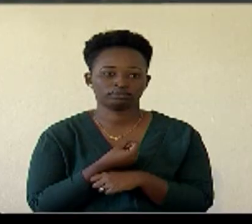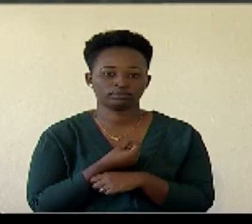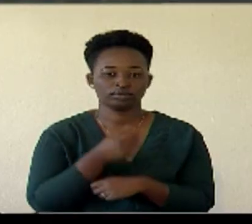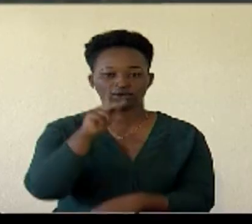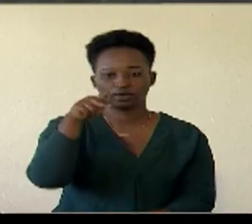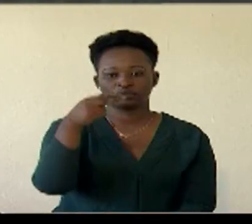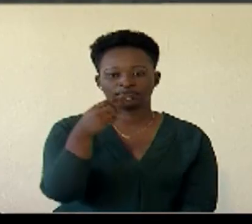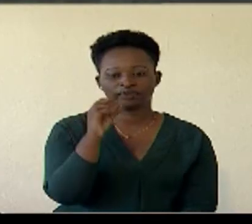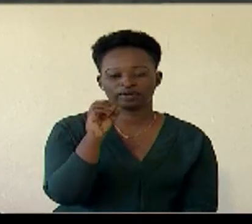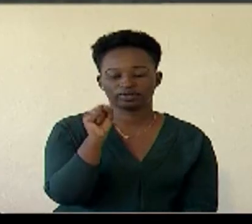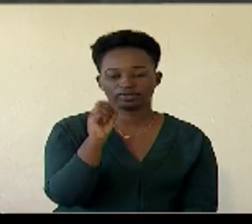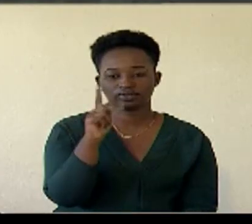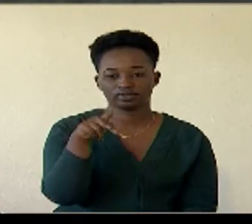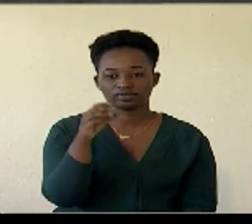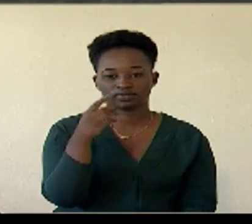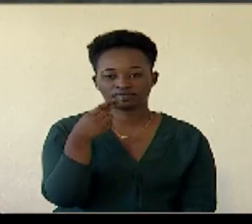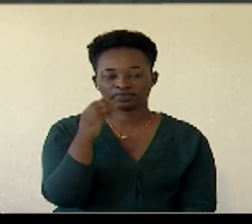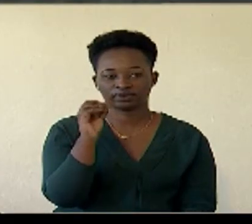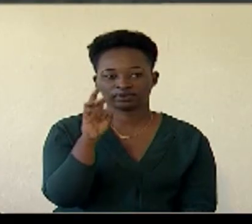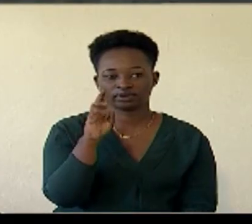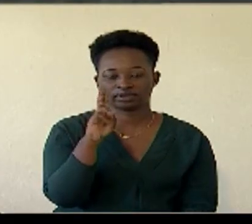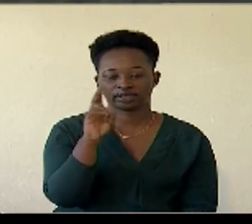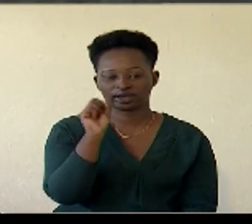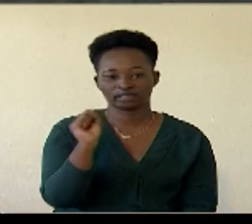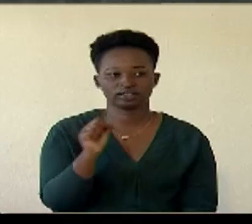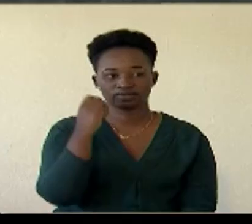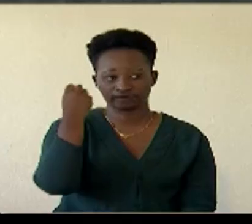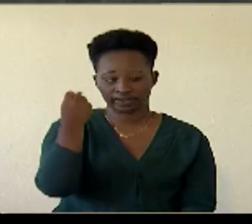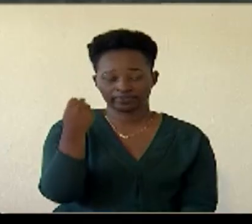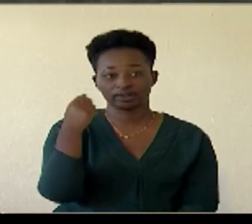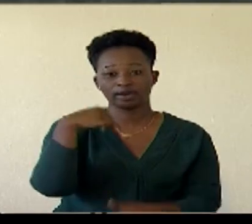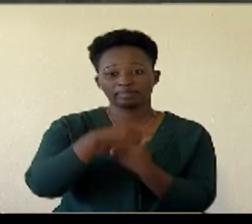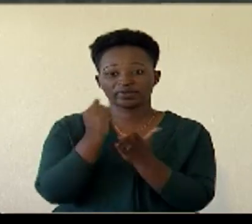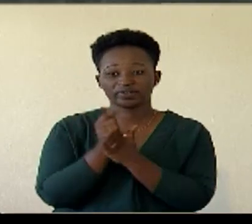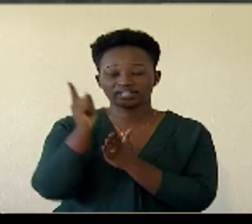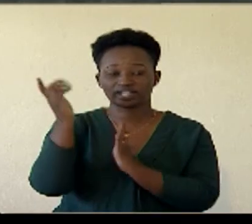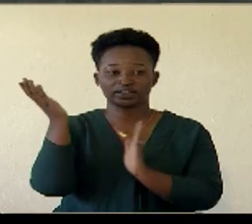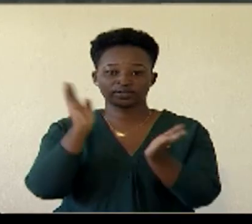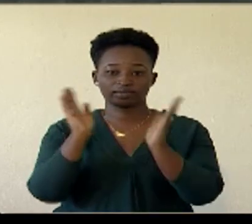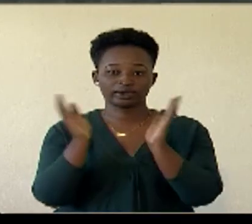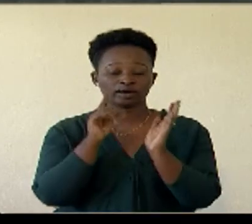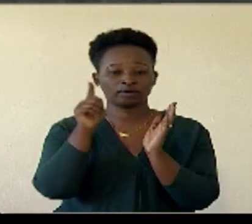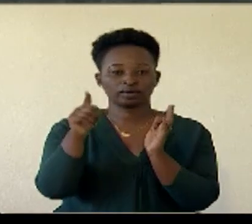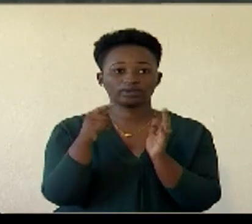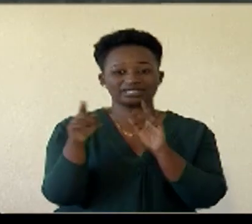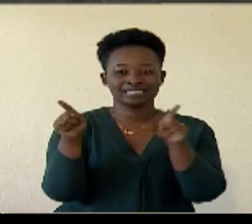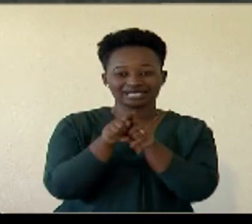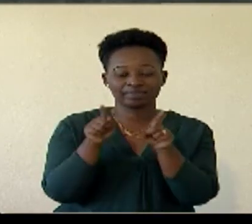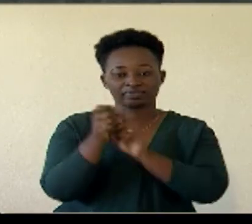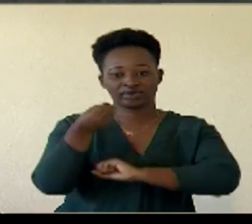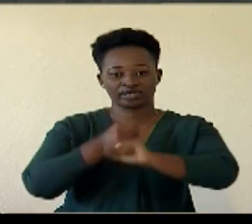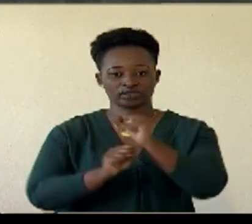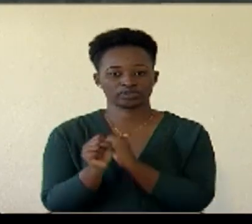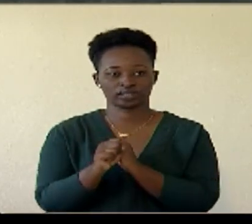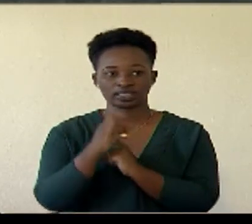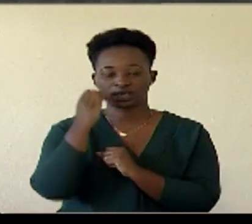phosphorus 5, so instead of using, because here I'm just comparing the reactions. I said they are the same reactions. So